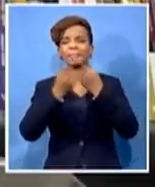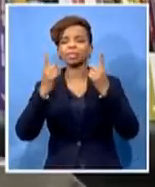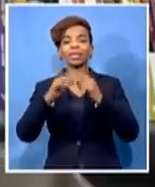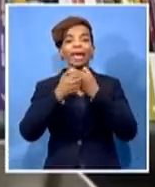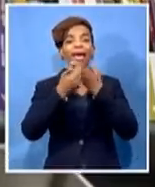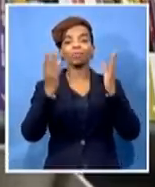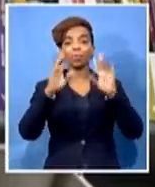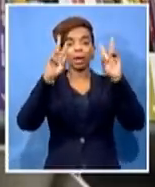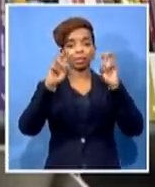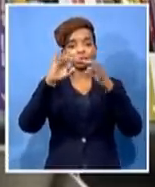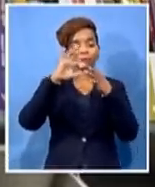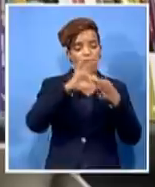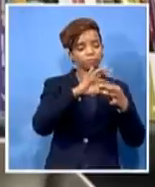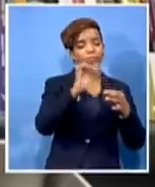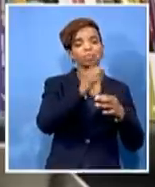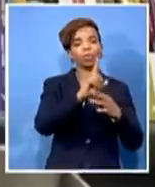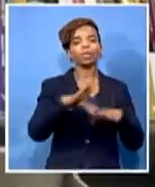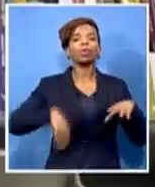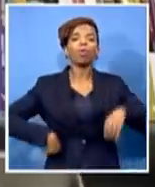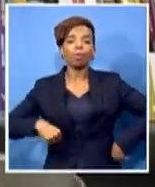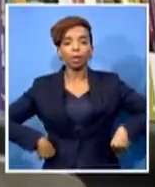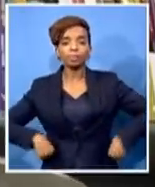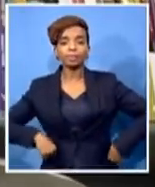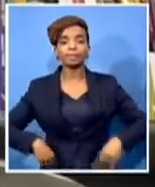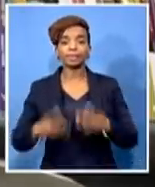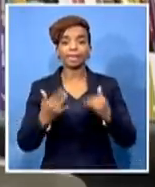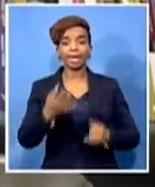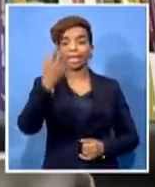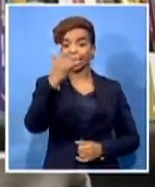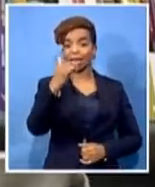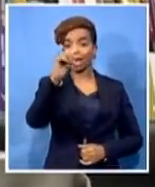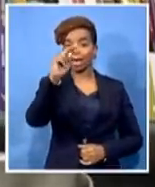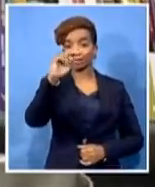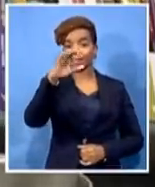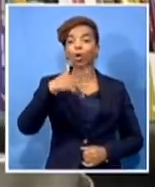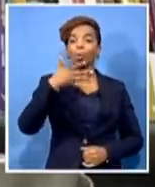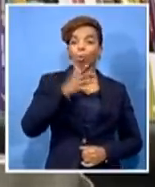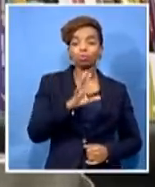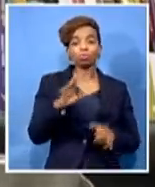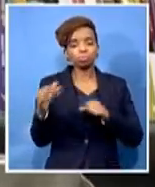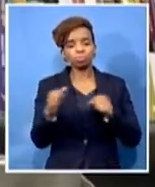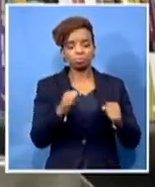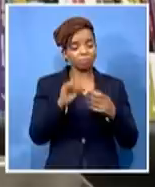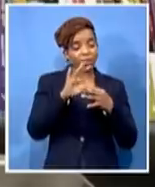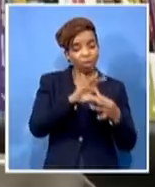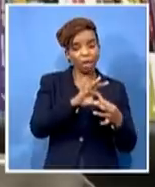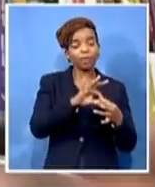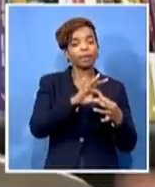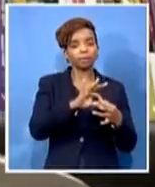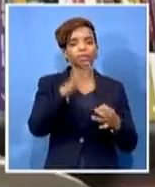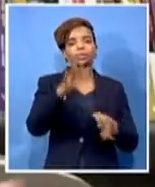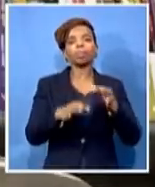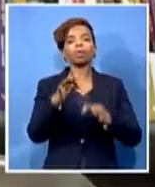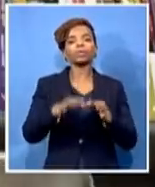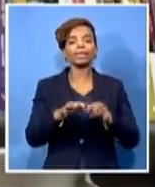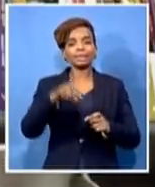wants to remain relevant to South African body politic, they need to deal with the issue of corruption and